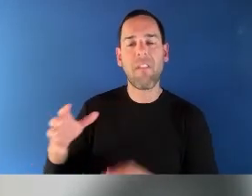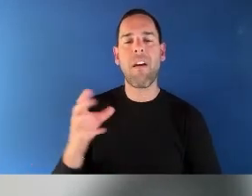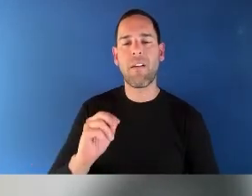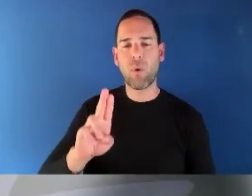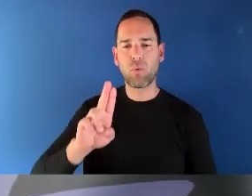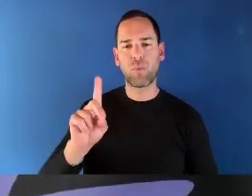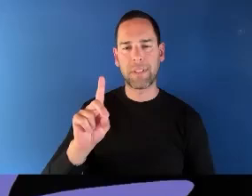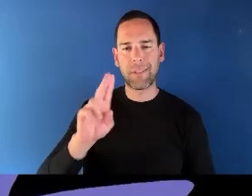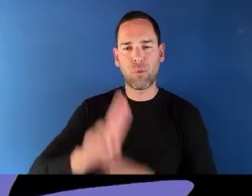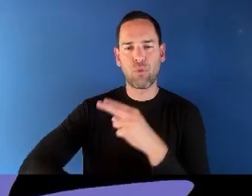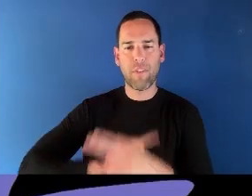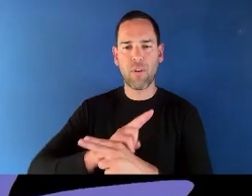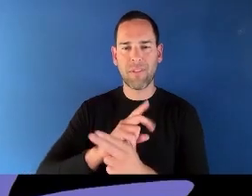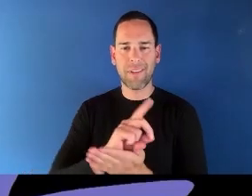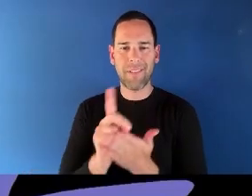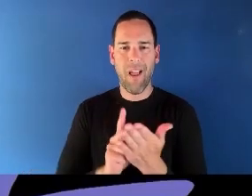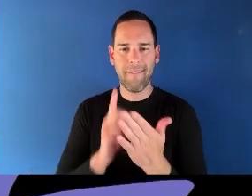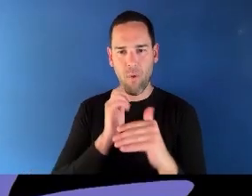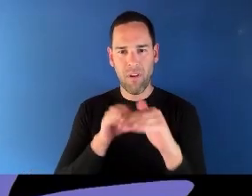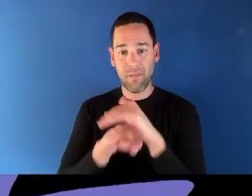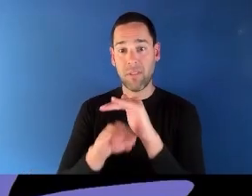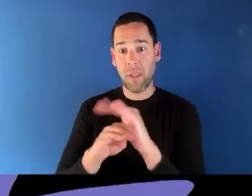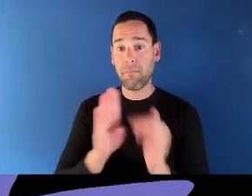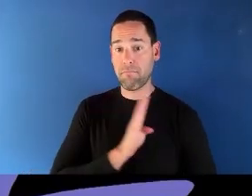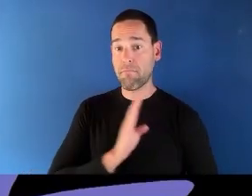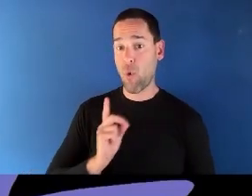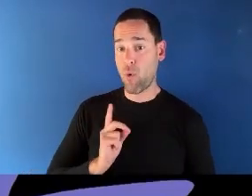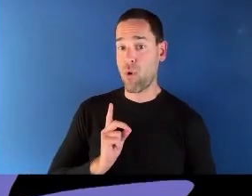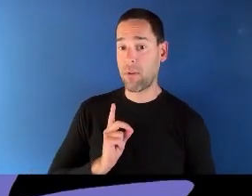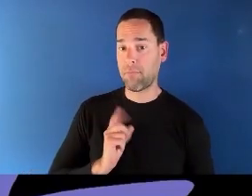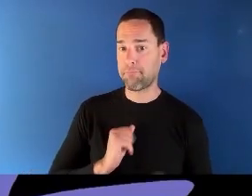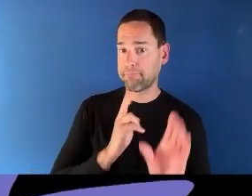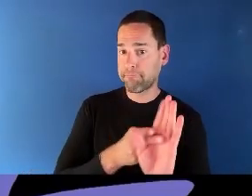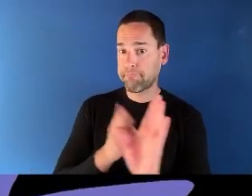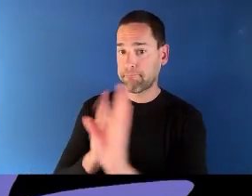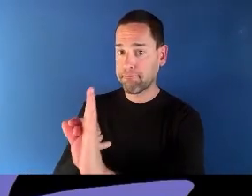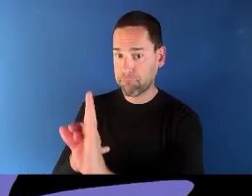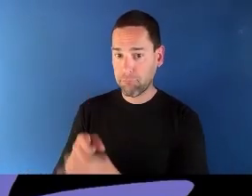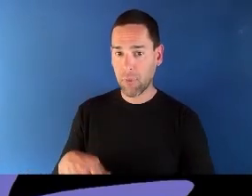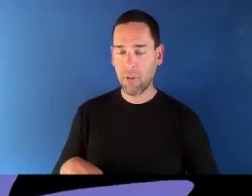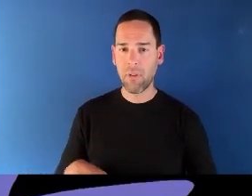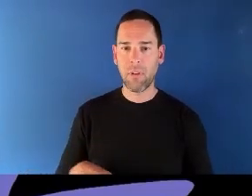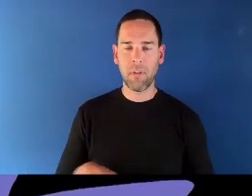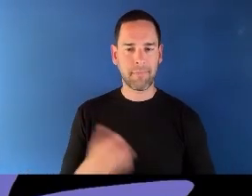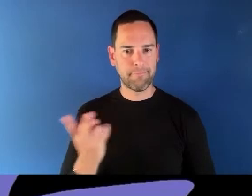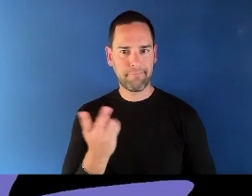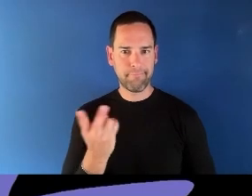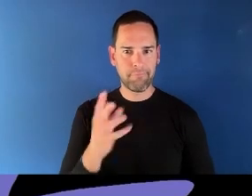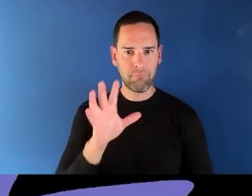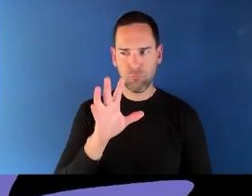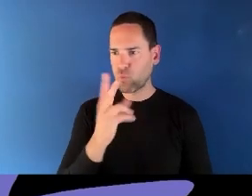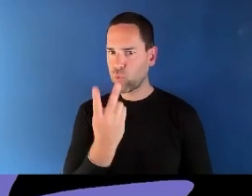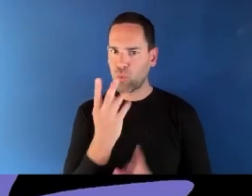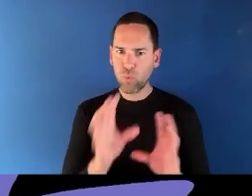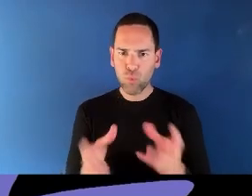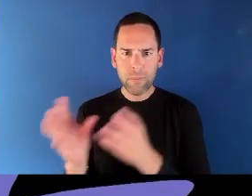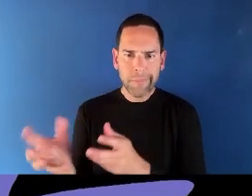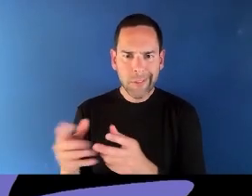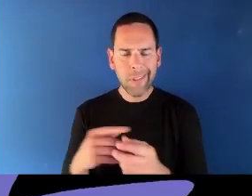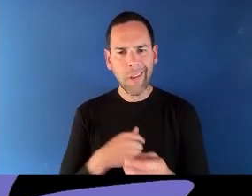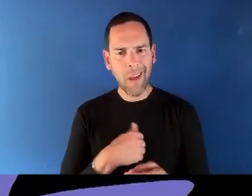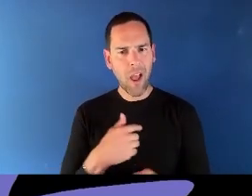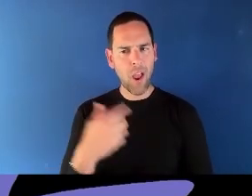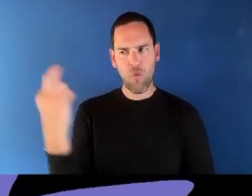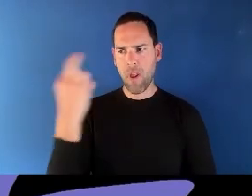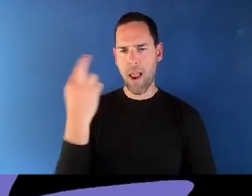Design for Accessibility board as well, and that was an internal group. But I realized that there was a